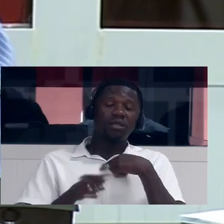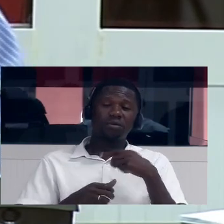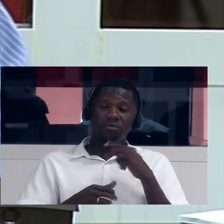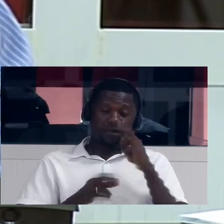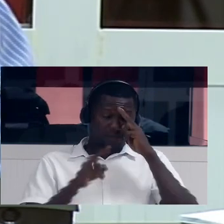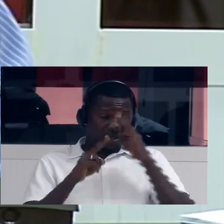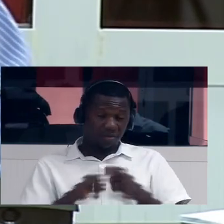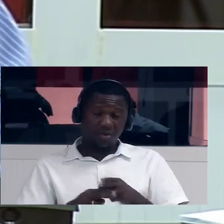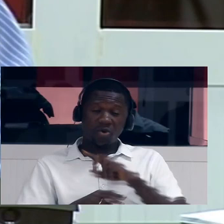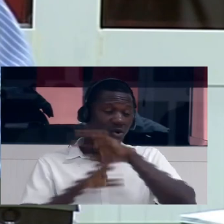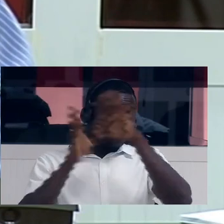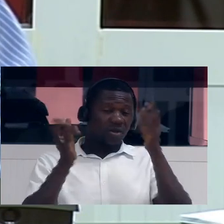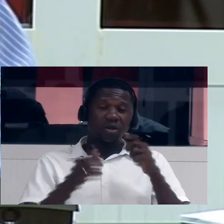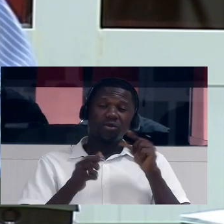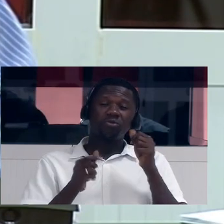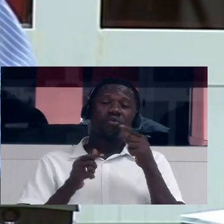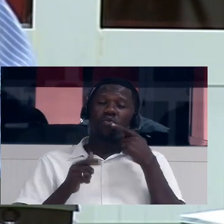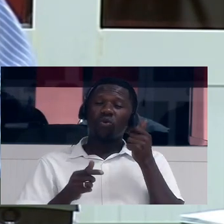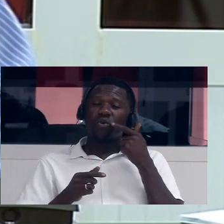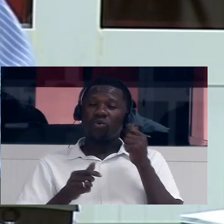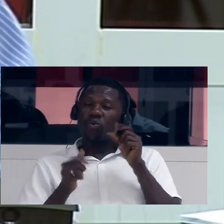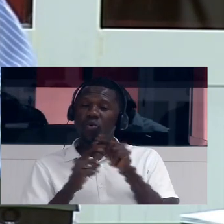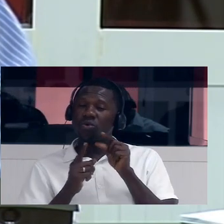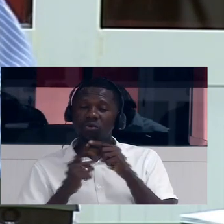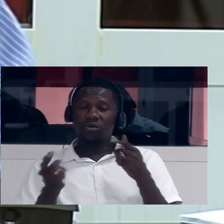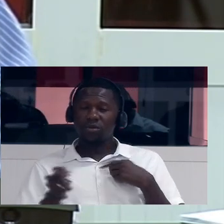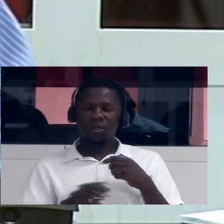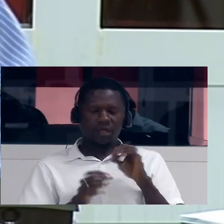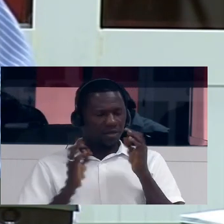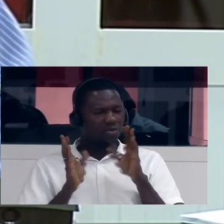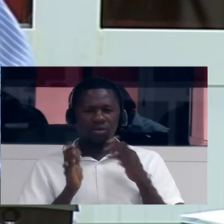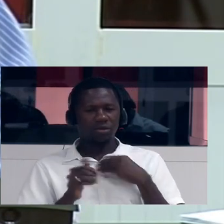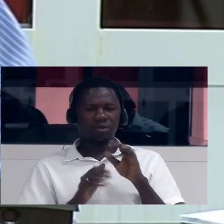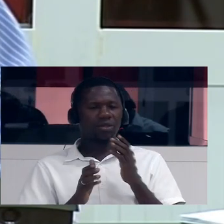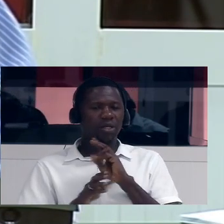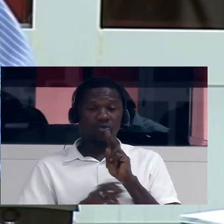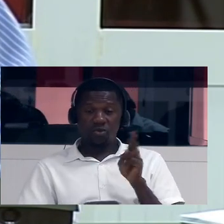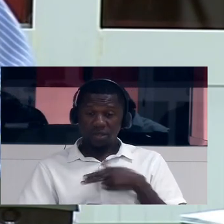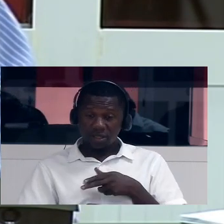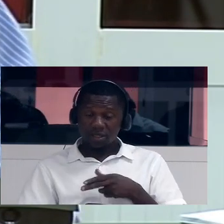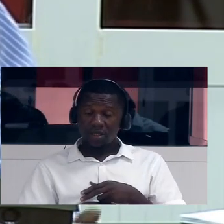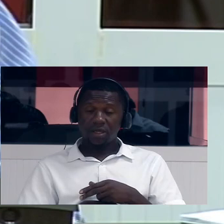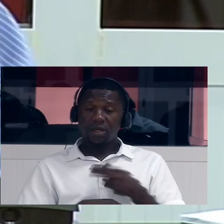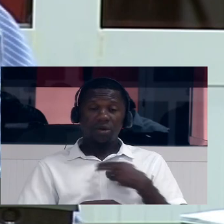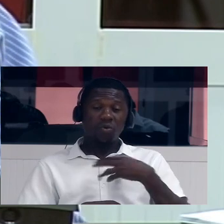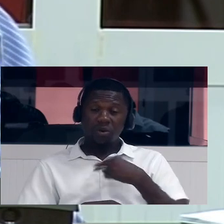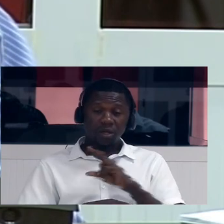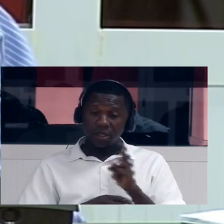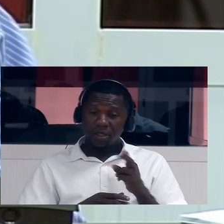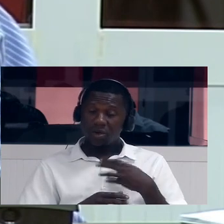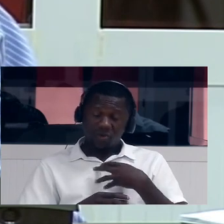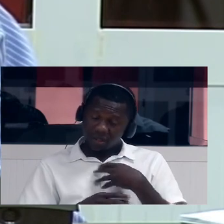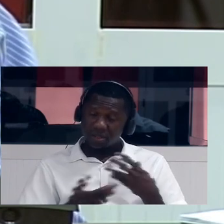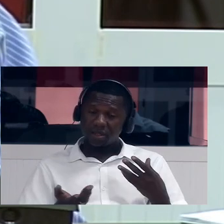jargons. So I said, so I don't have a chance. I cannot say yes or no to this. He said, no, you cannot say no to this in any case. So I